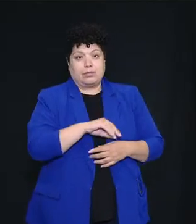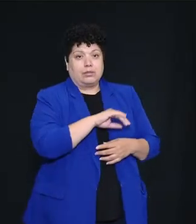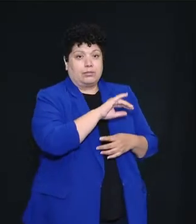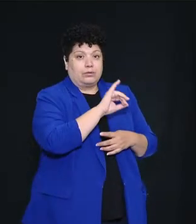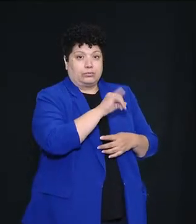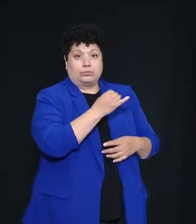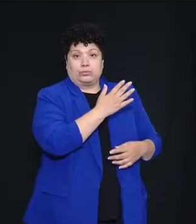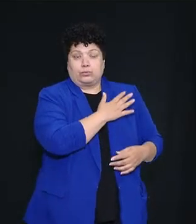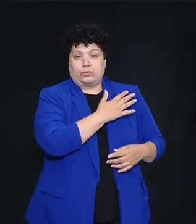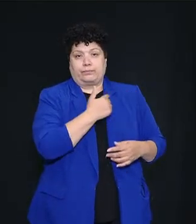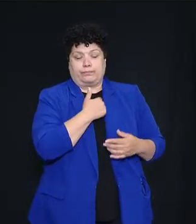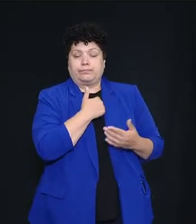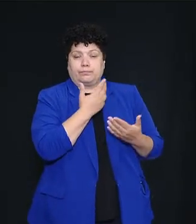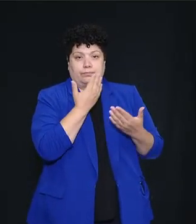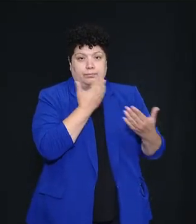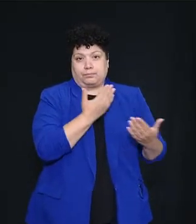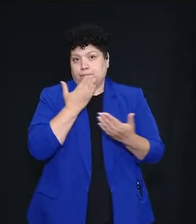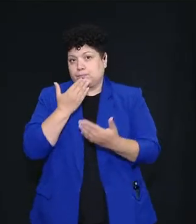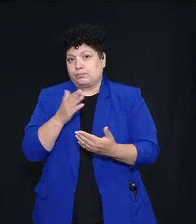Trudeau for their kind words.